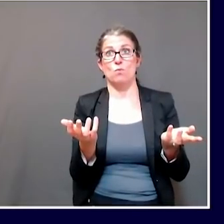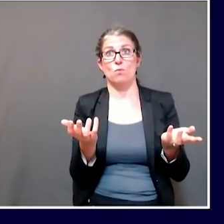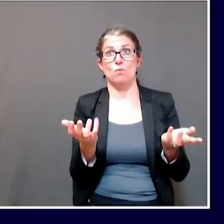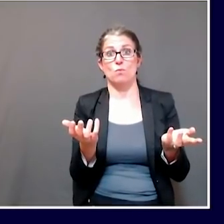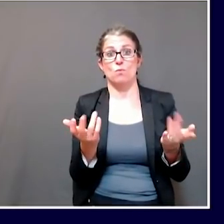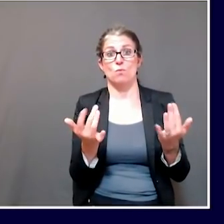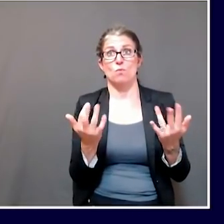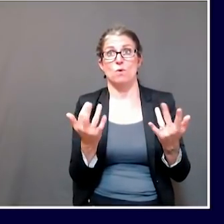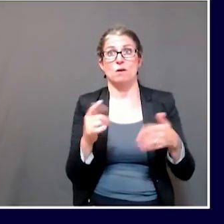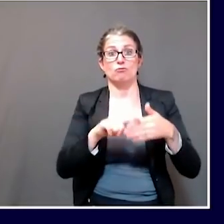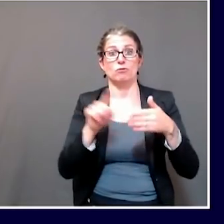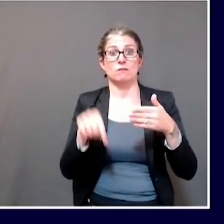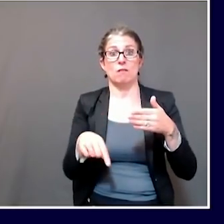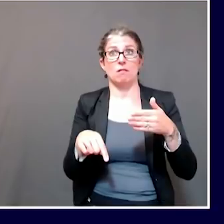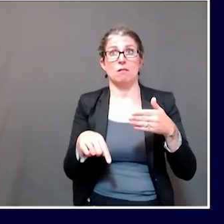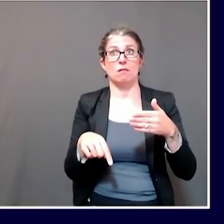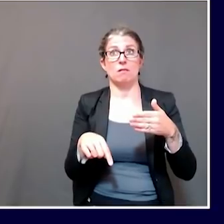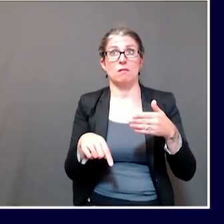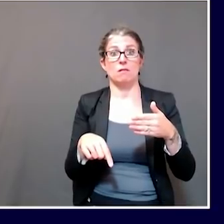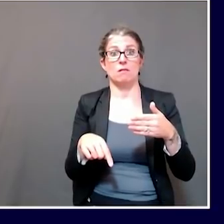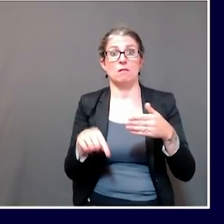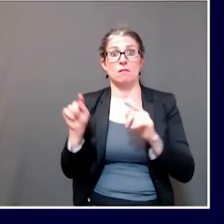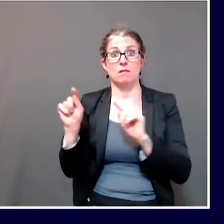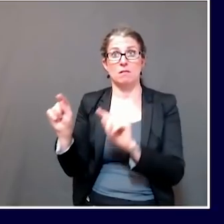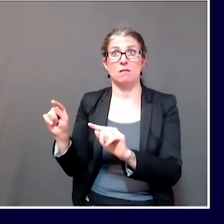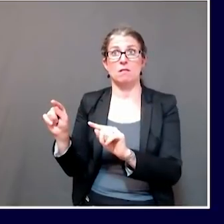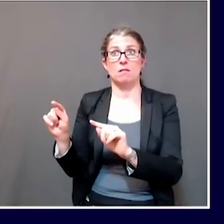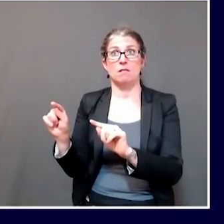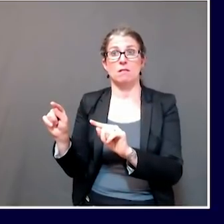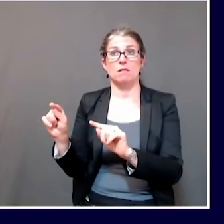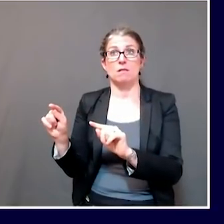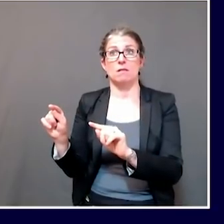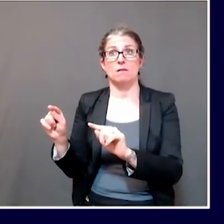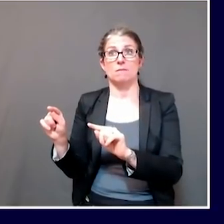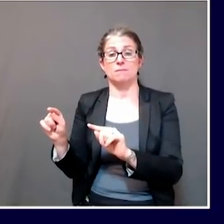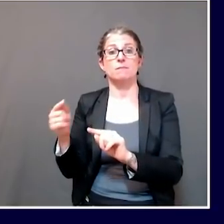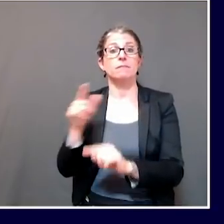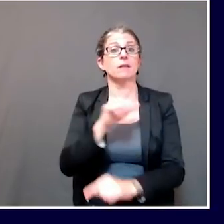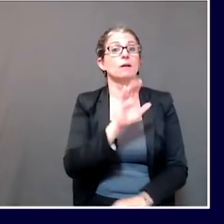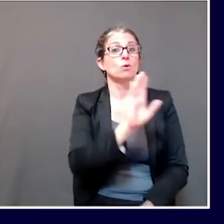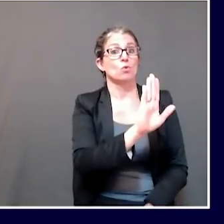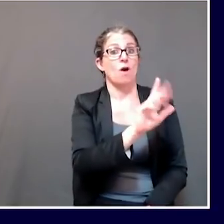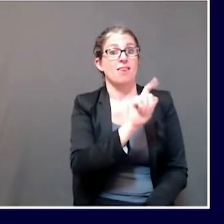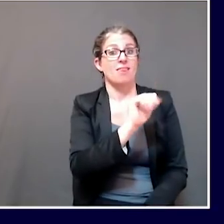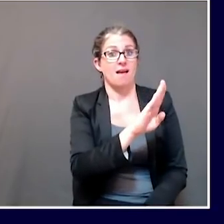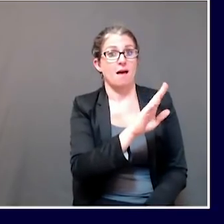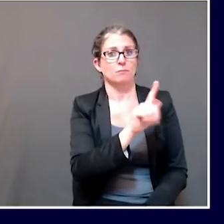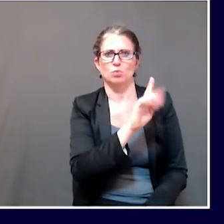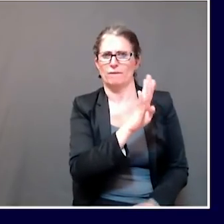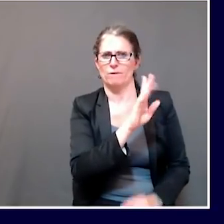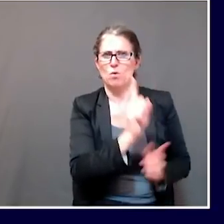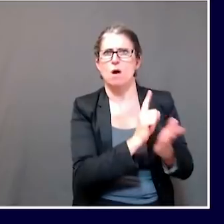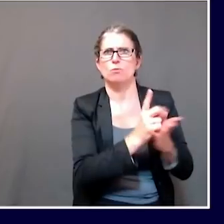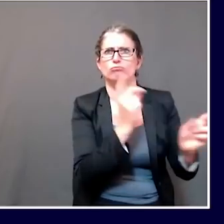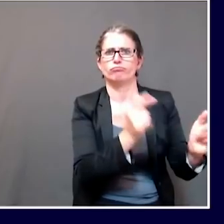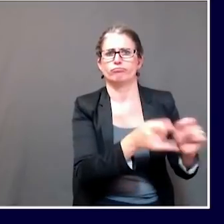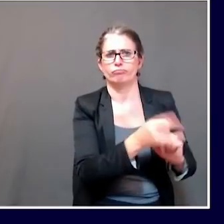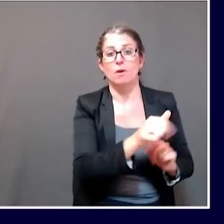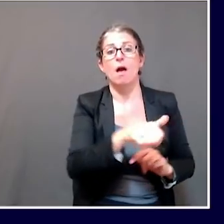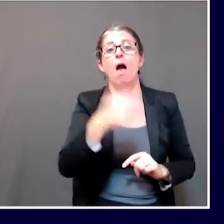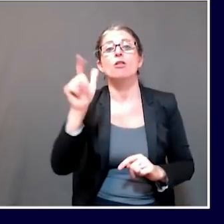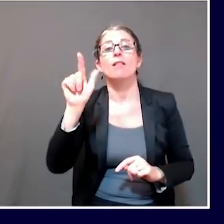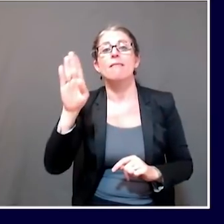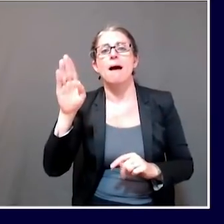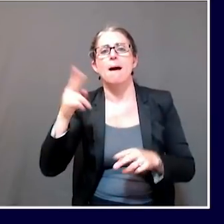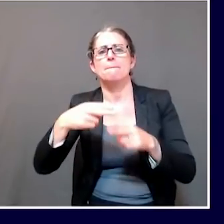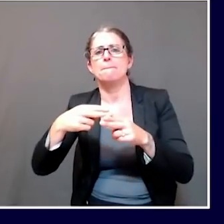the national labs, how does one determine where their test is going to be processed before they go to get a test?